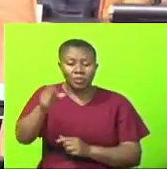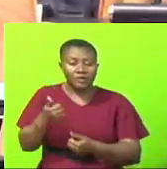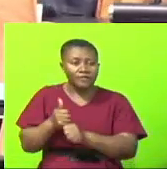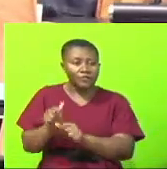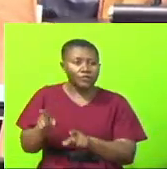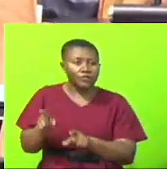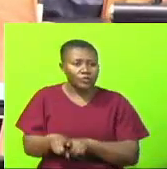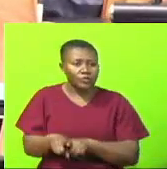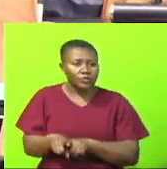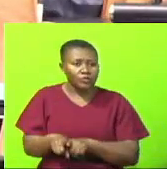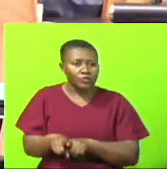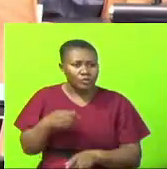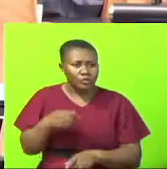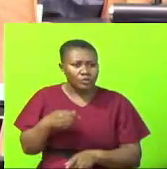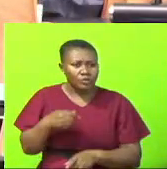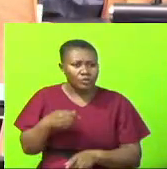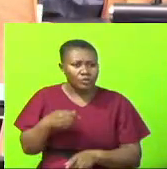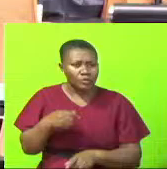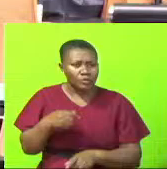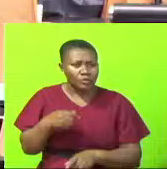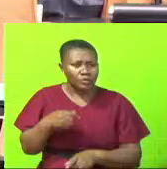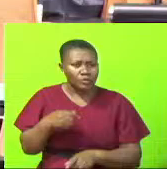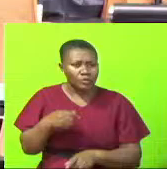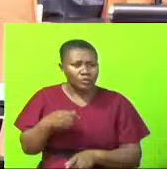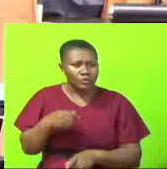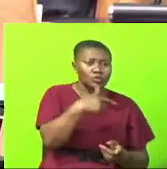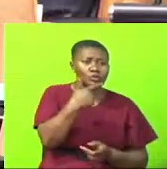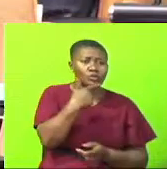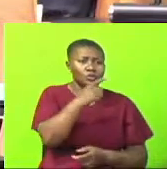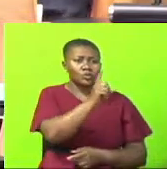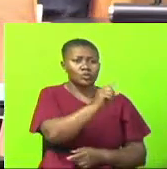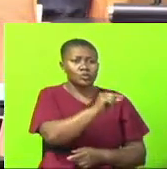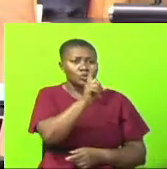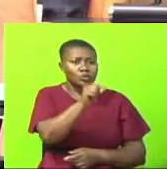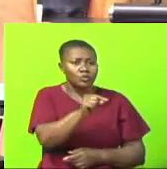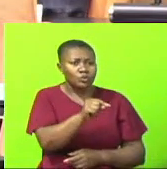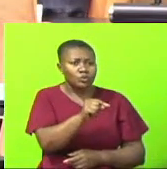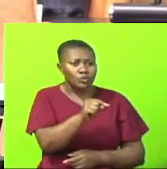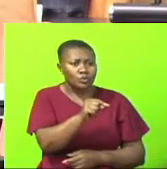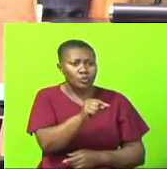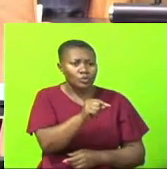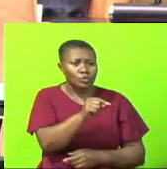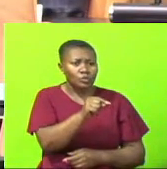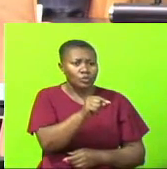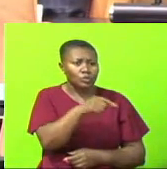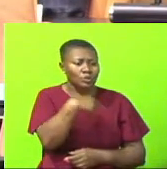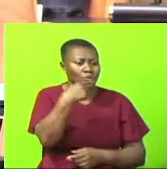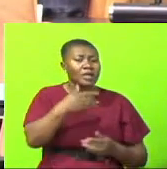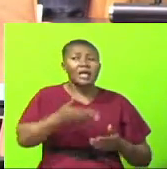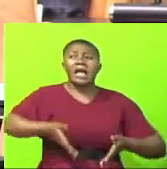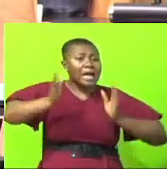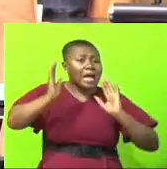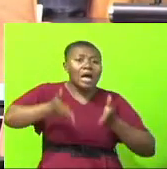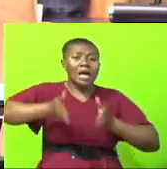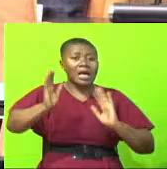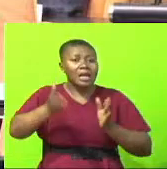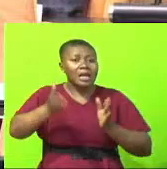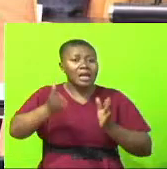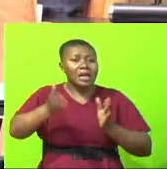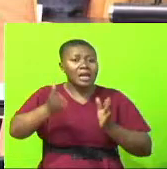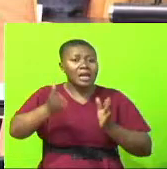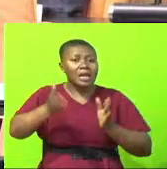that those who were hailing him in 2020 for that ruling are people who are now crucifying him. What people are